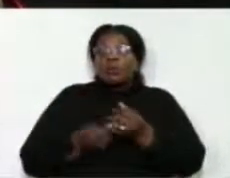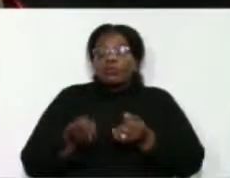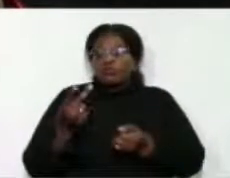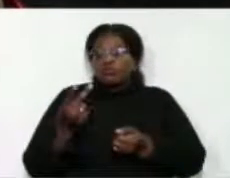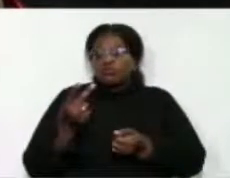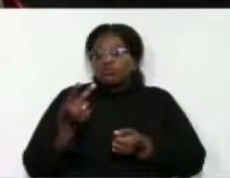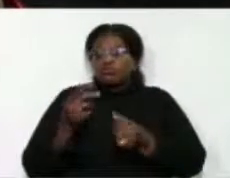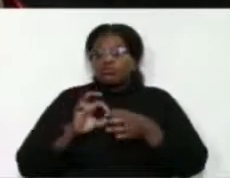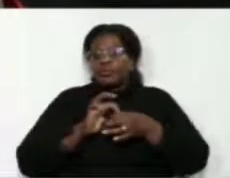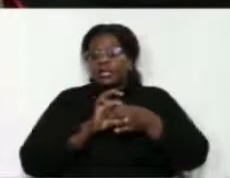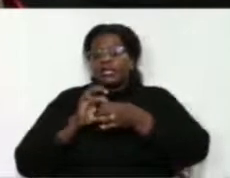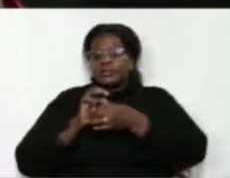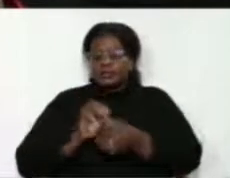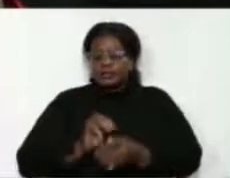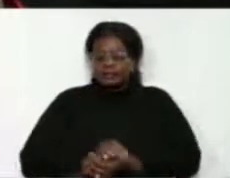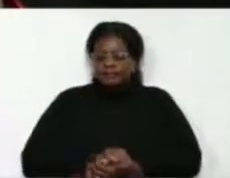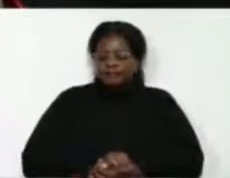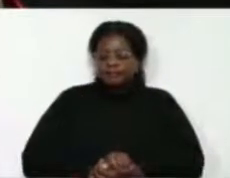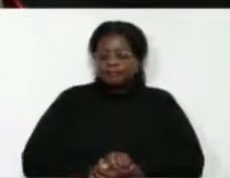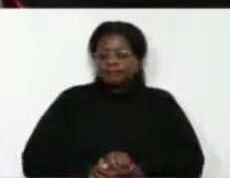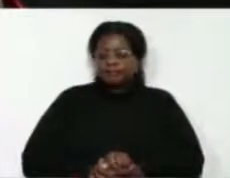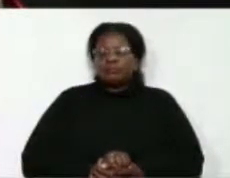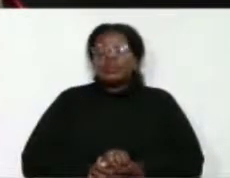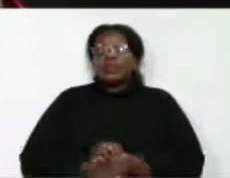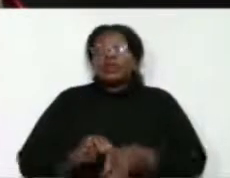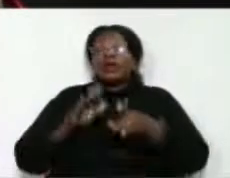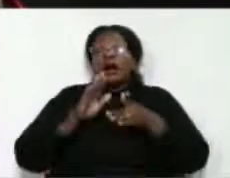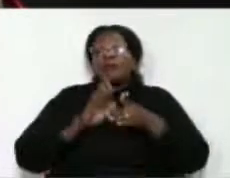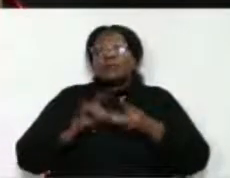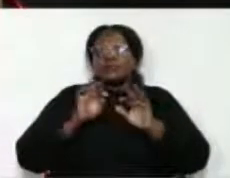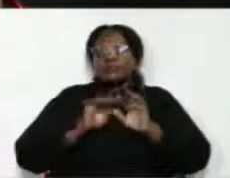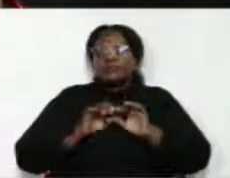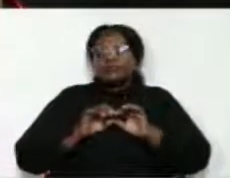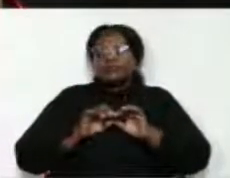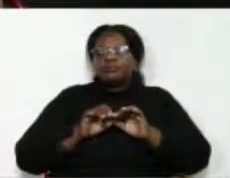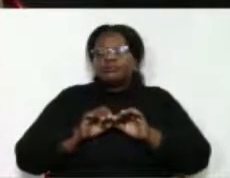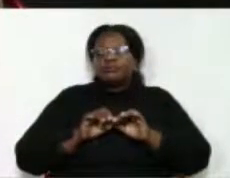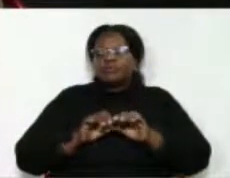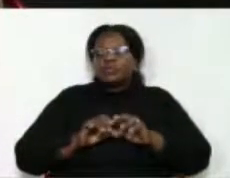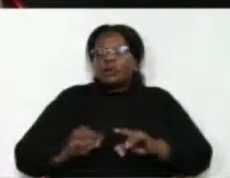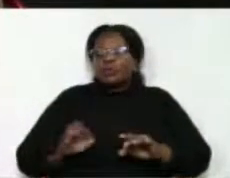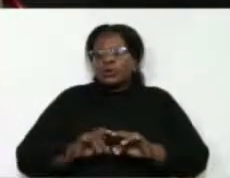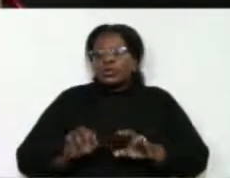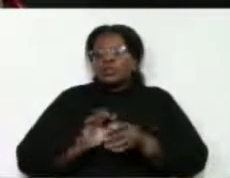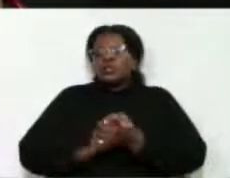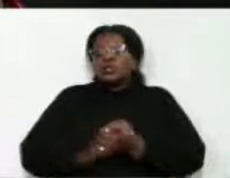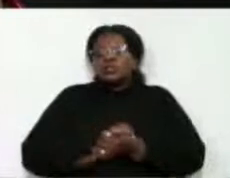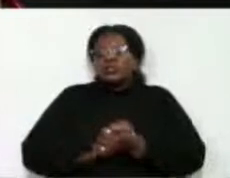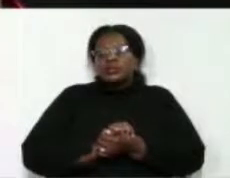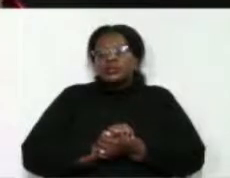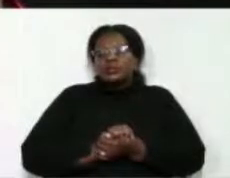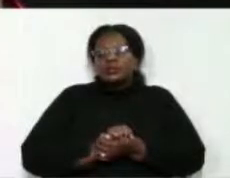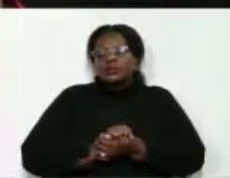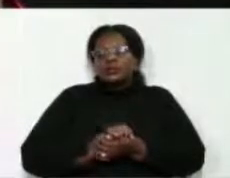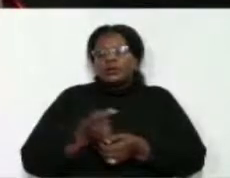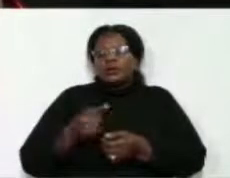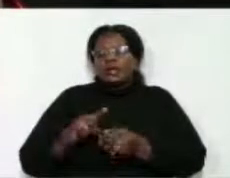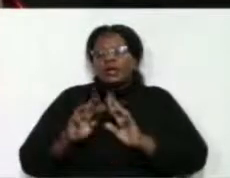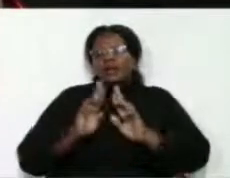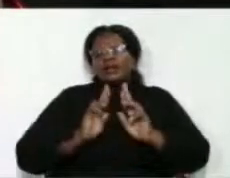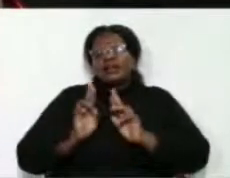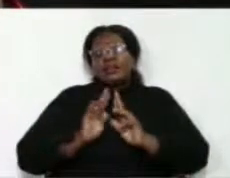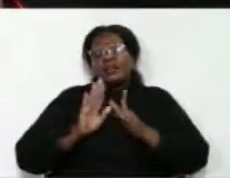BIPA, and about registering your business with partners, so I'm not the expert on the legal side of it, but you can definitely take